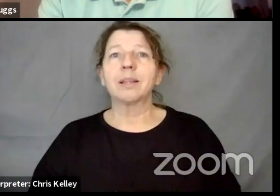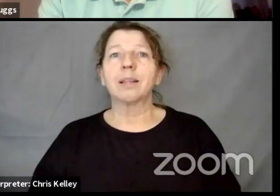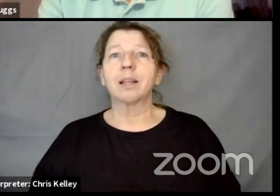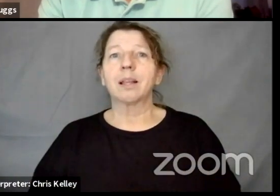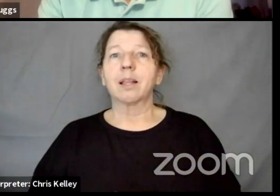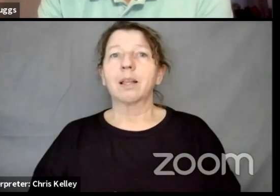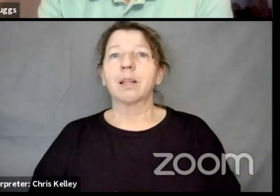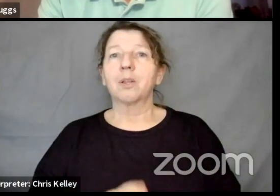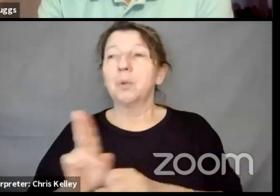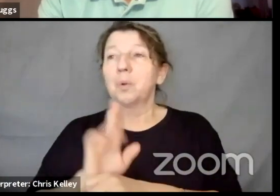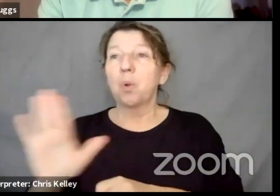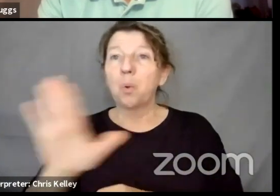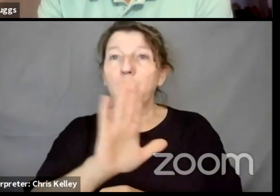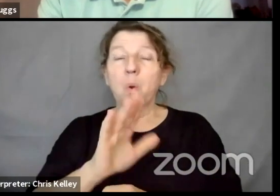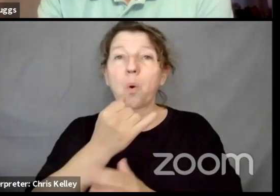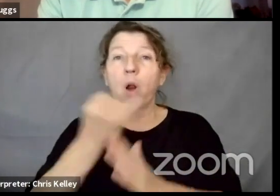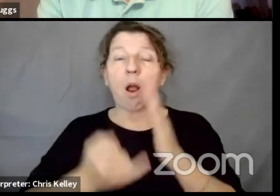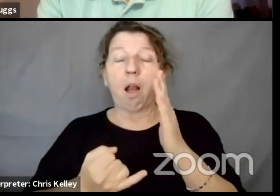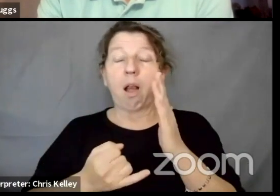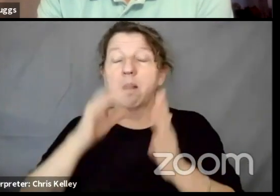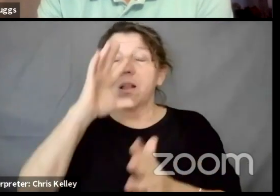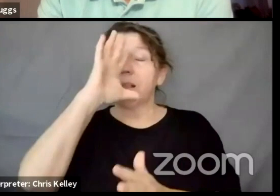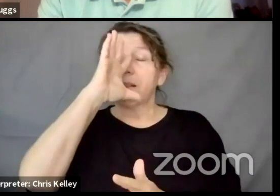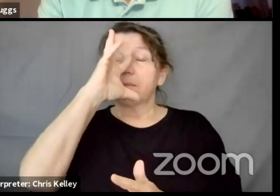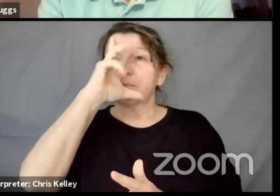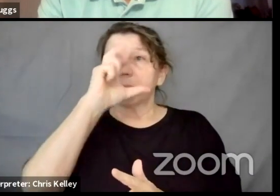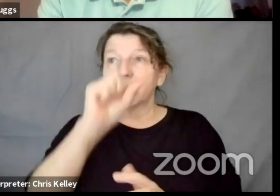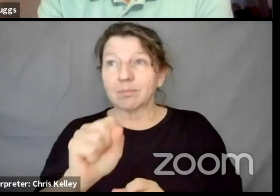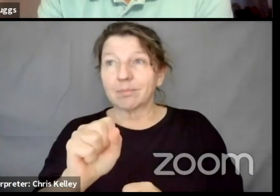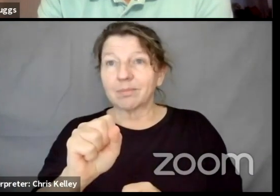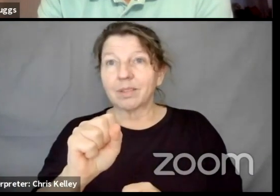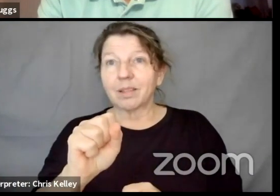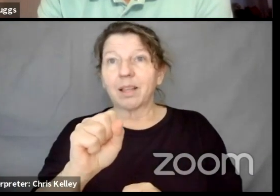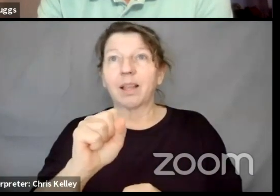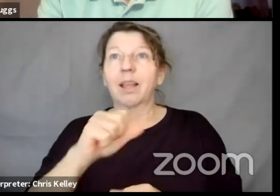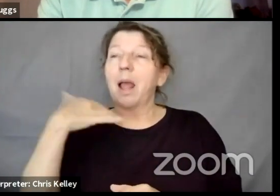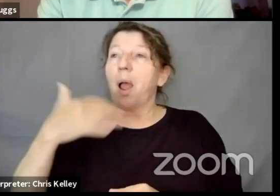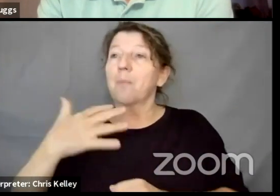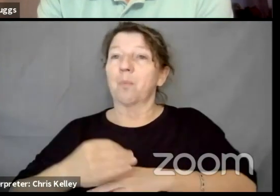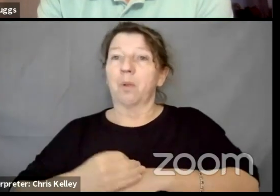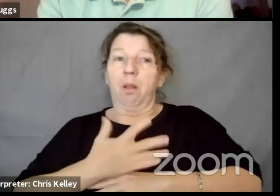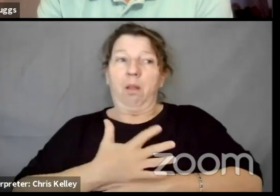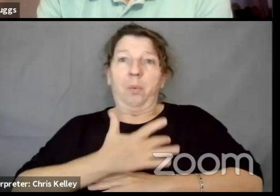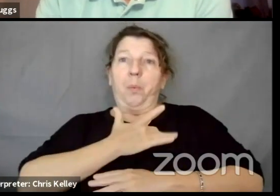through your art was really, really riveting. I'm so moved and I'm really shaken.